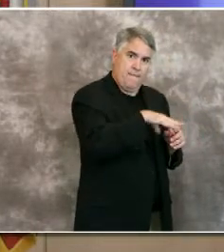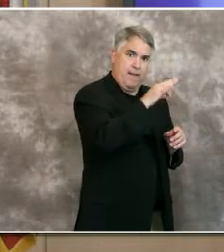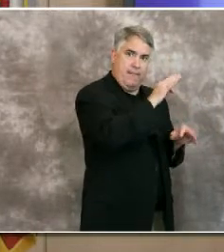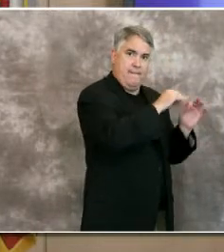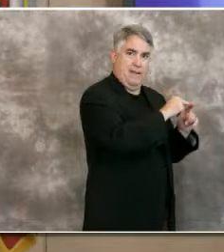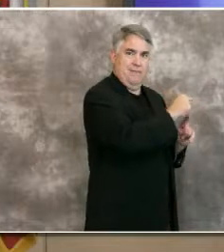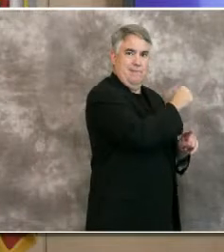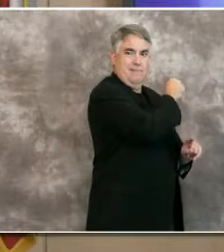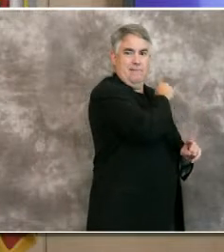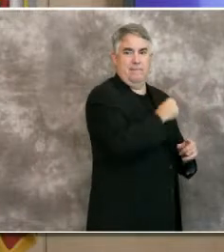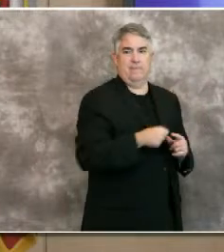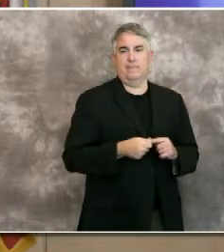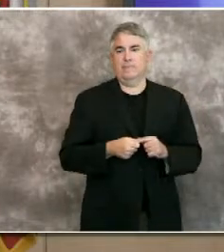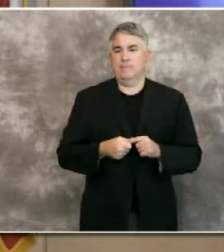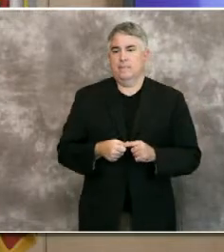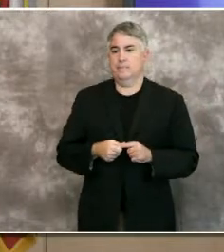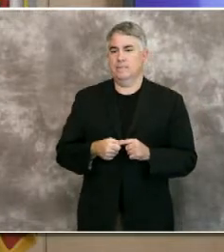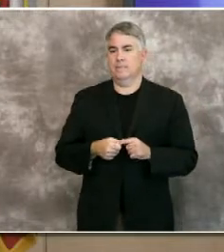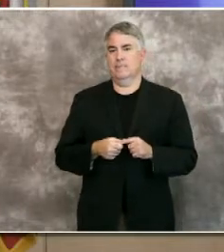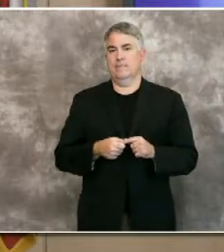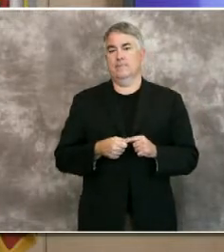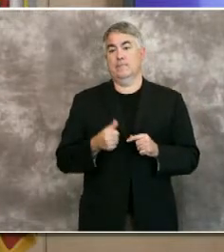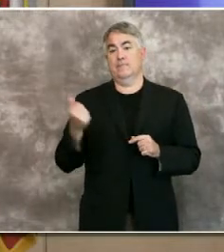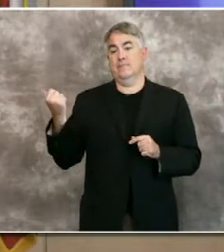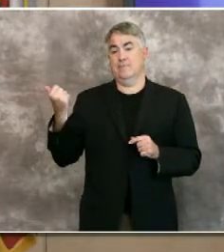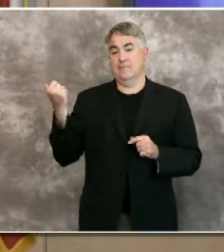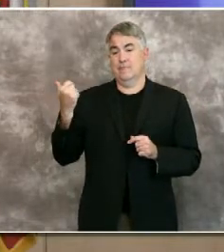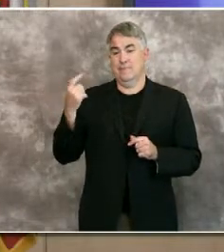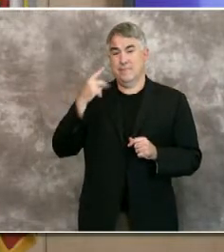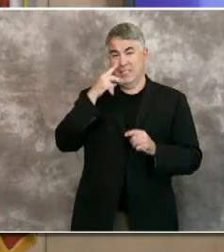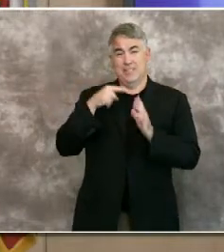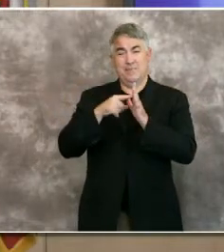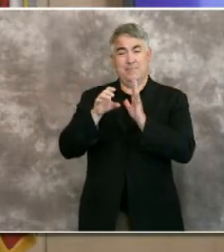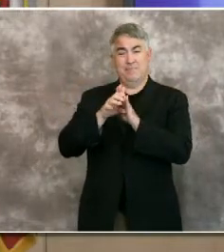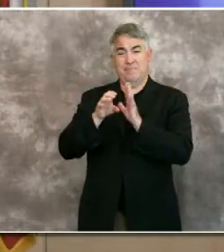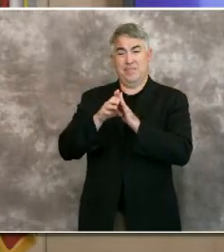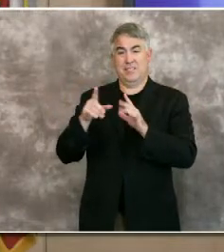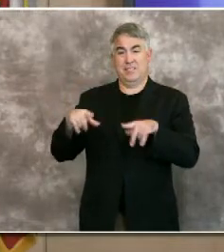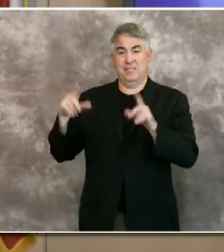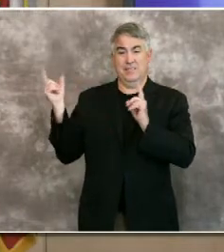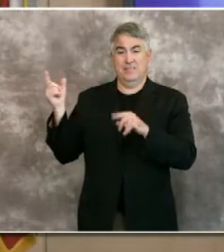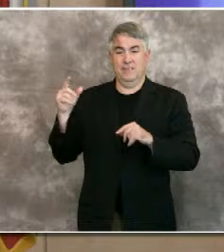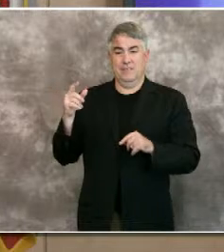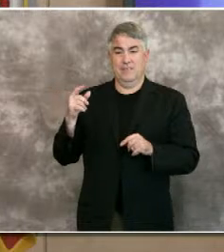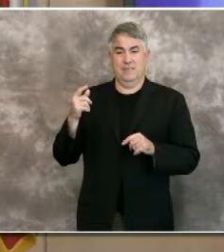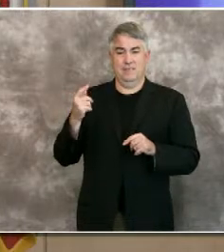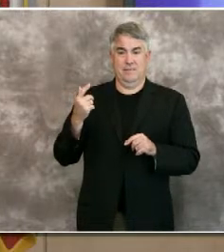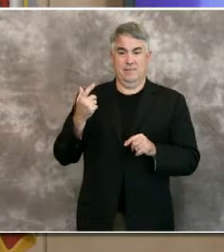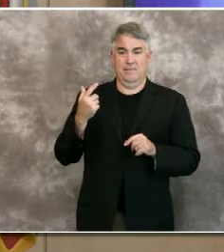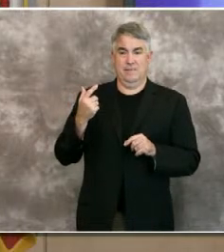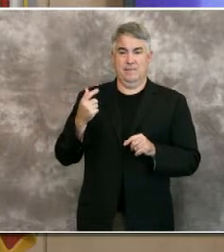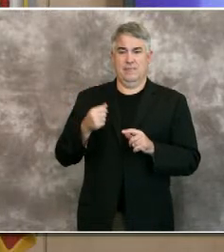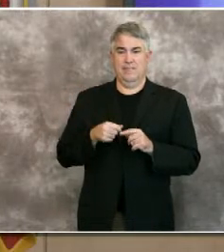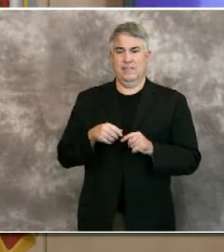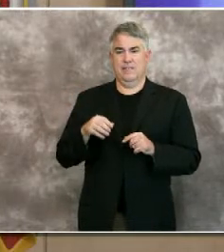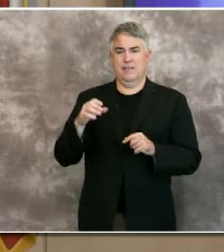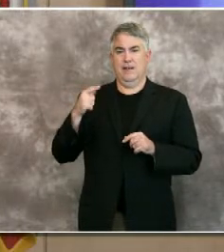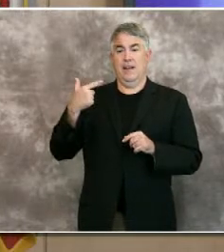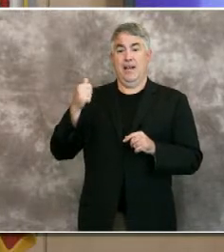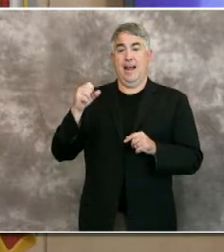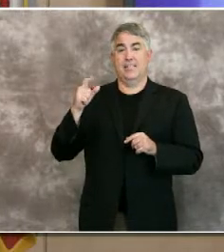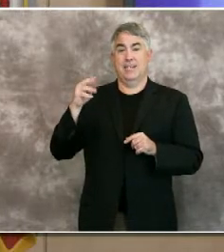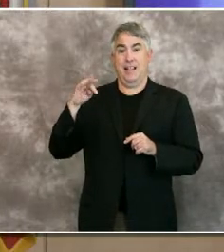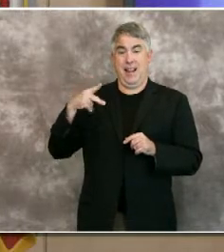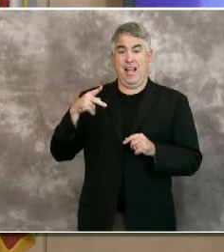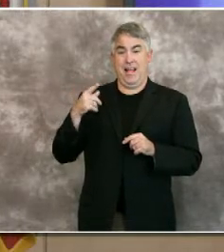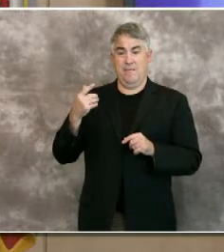terms of what we're seeing, the pictures that we saw out of the Gas Lamp were very concerning. And we worked with those associations, we worked with those